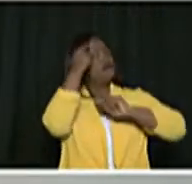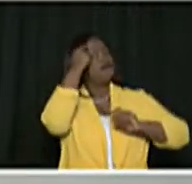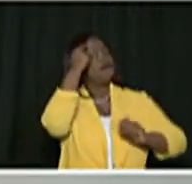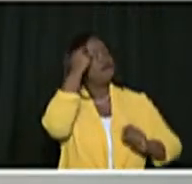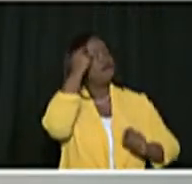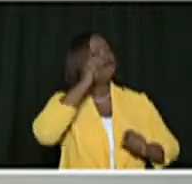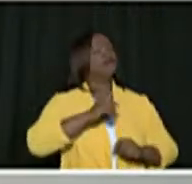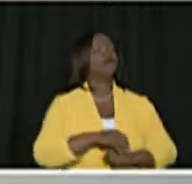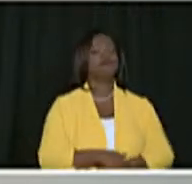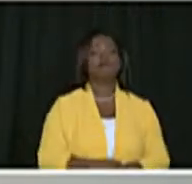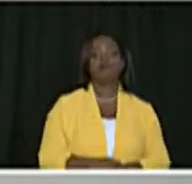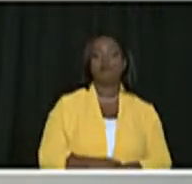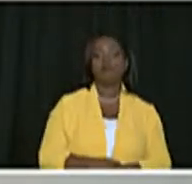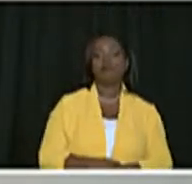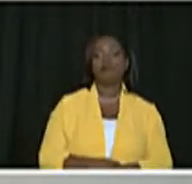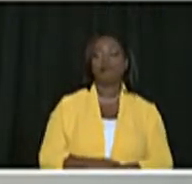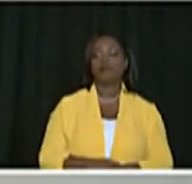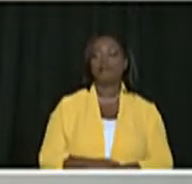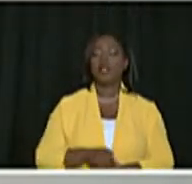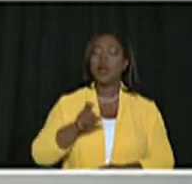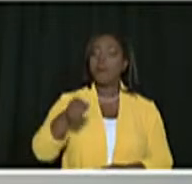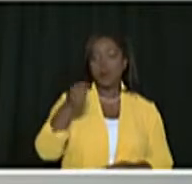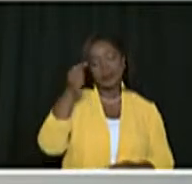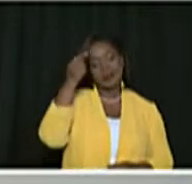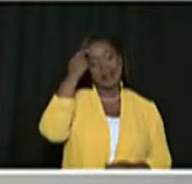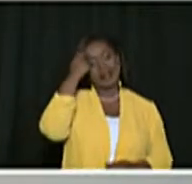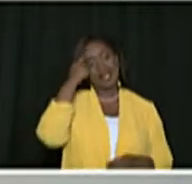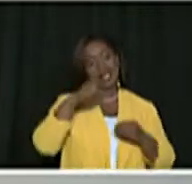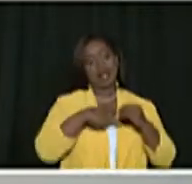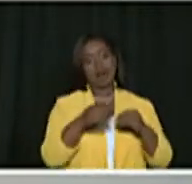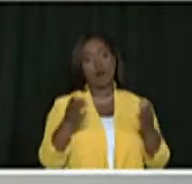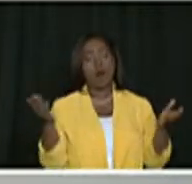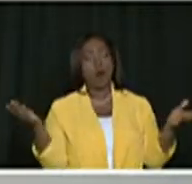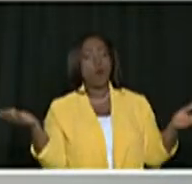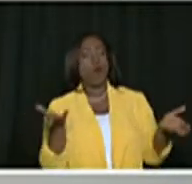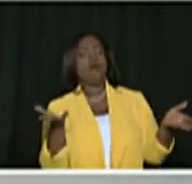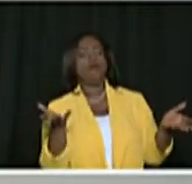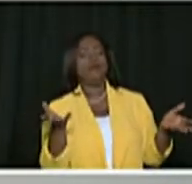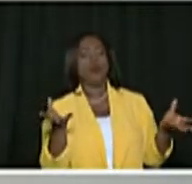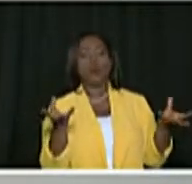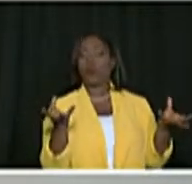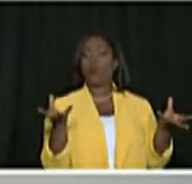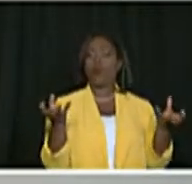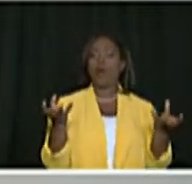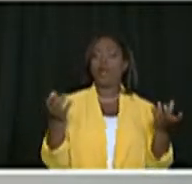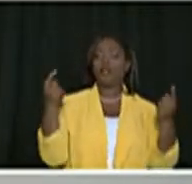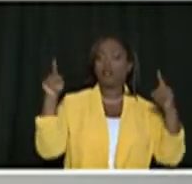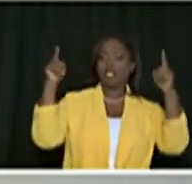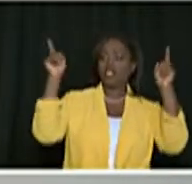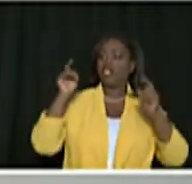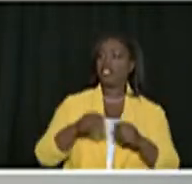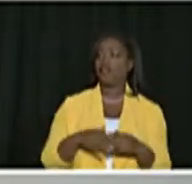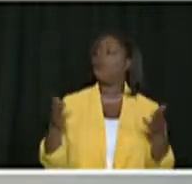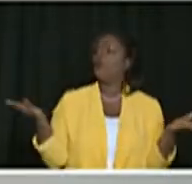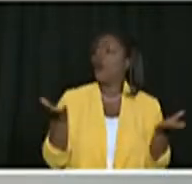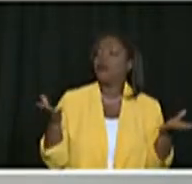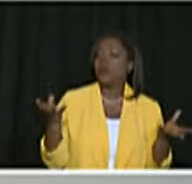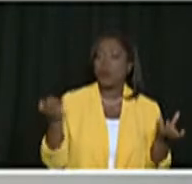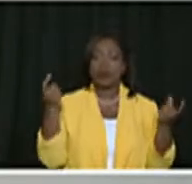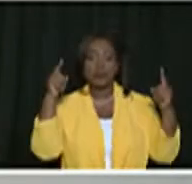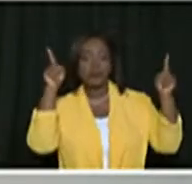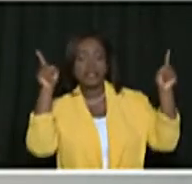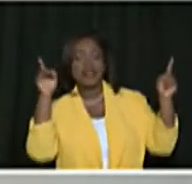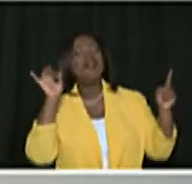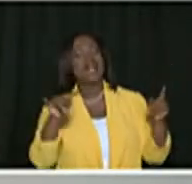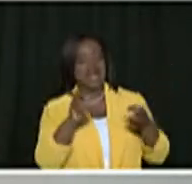alluding to. There is that you have to think about what is it you're trying to achieve? What is it you're trying to achieve with this? That's the problem with